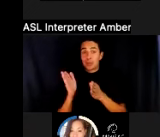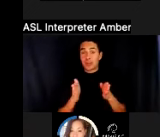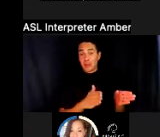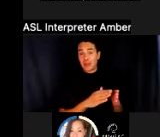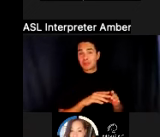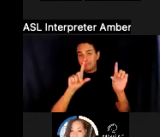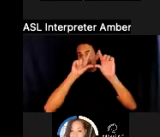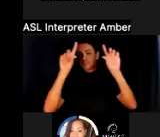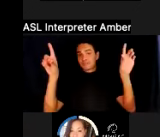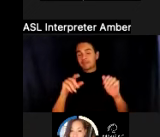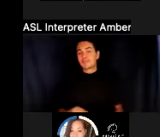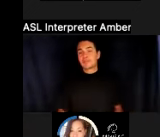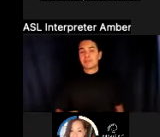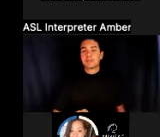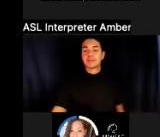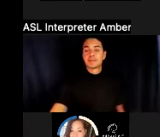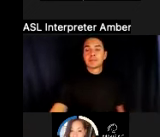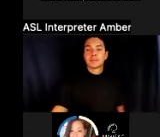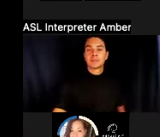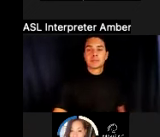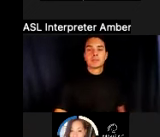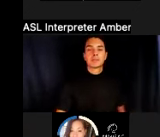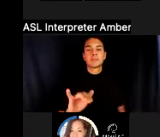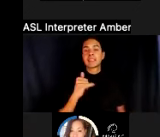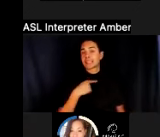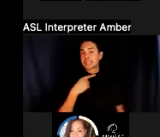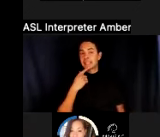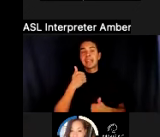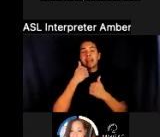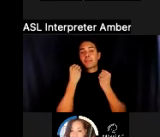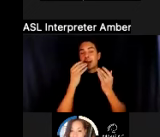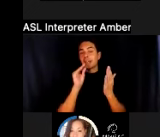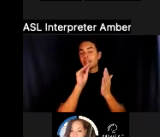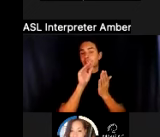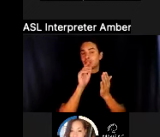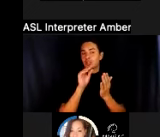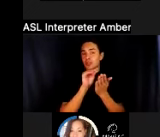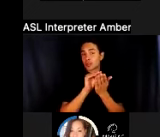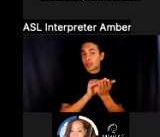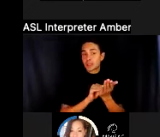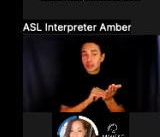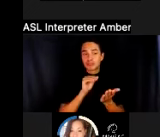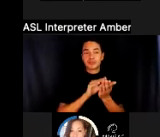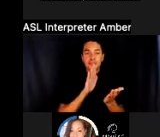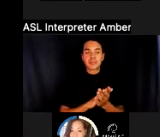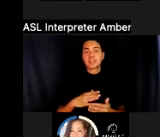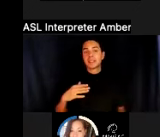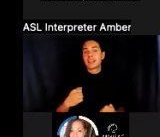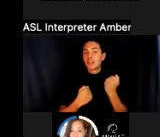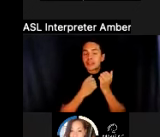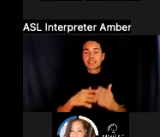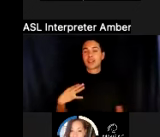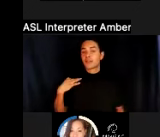Okay, so like I said, management and documentations, advocates and volunteers, everybody should know